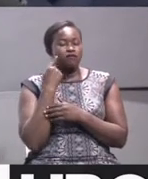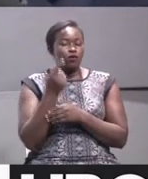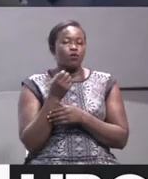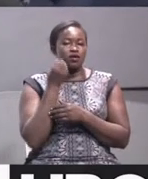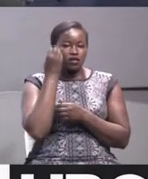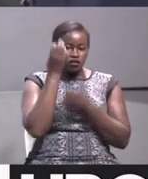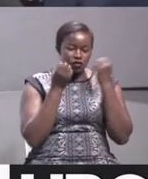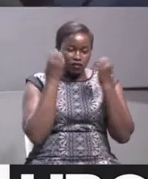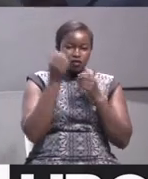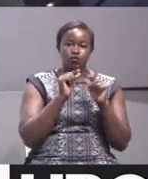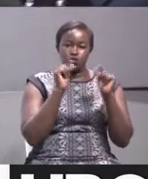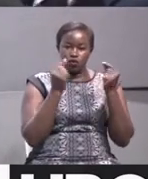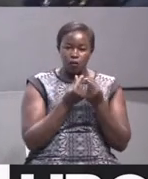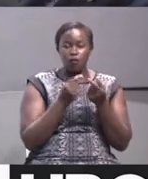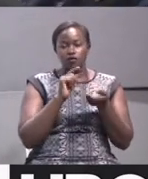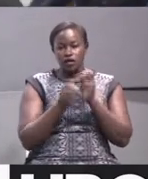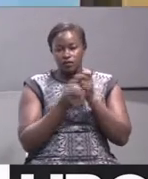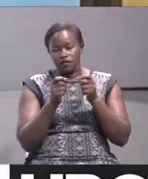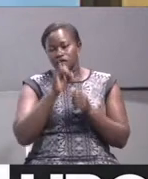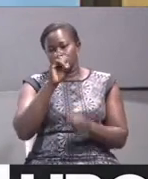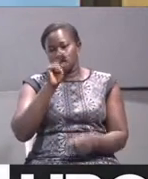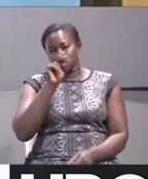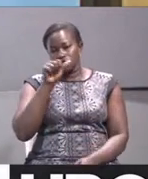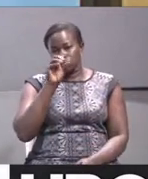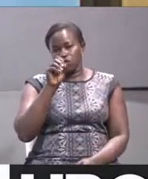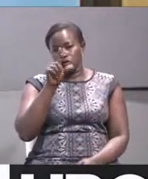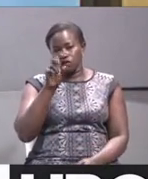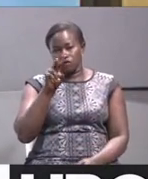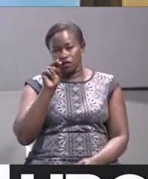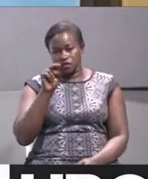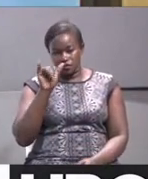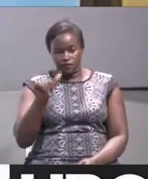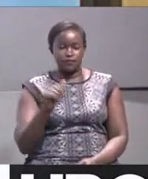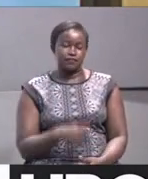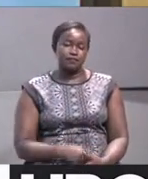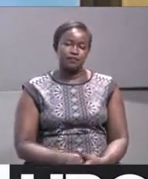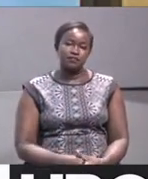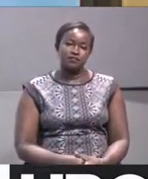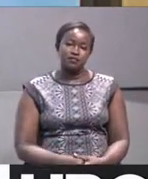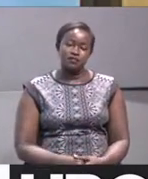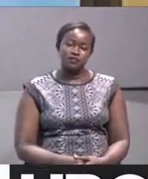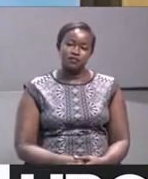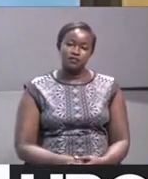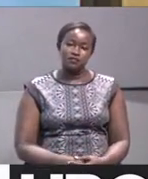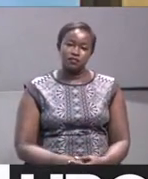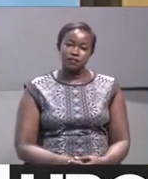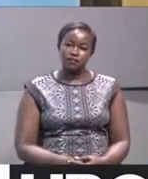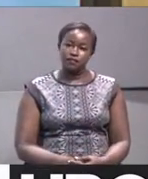innovative, global, dynamic insolvency. I again want to thank URSB for